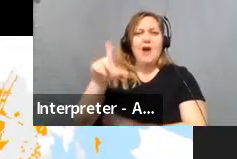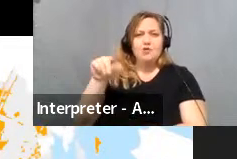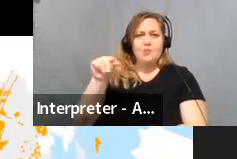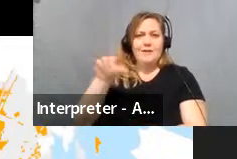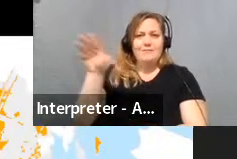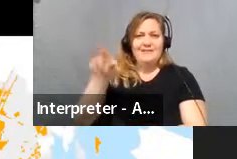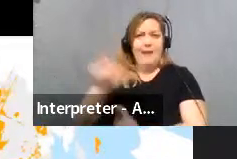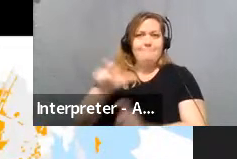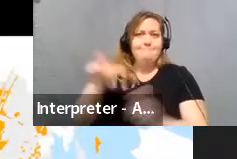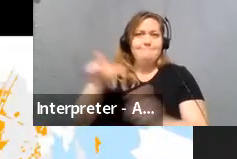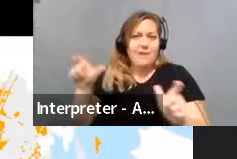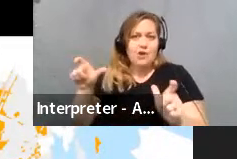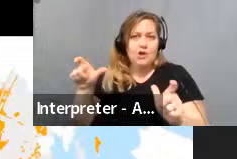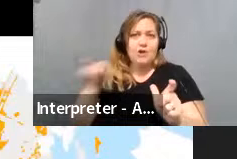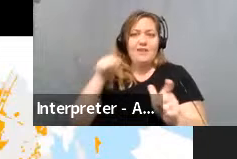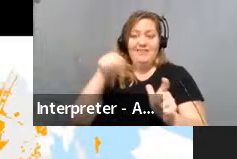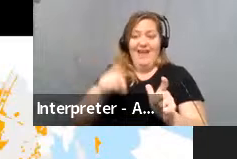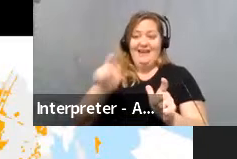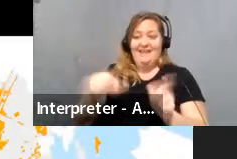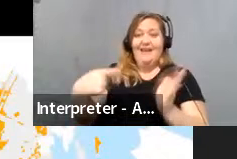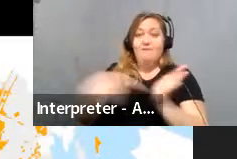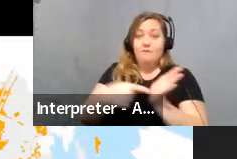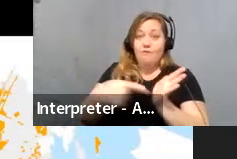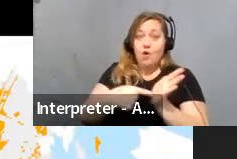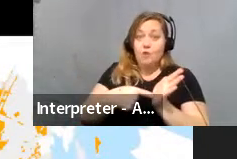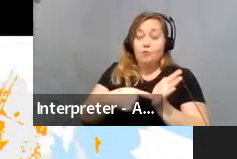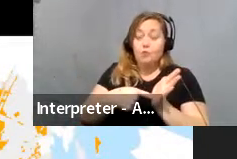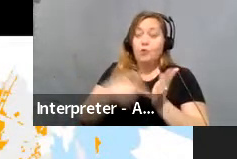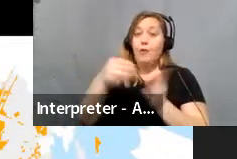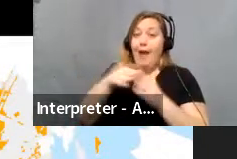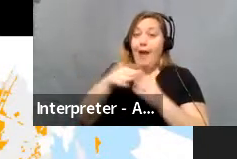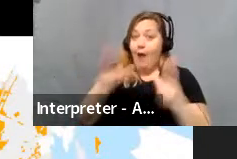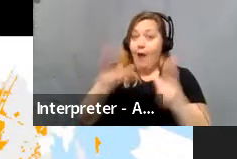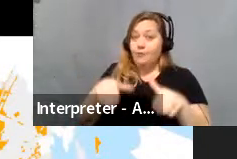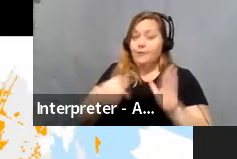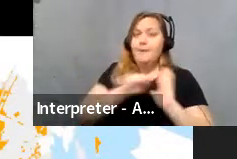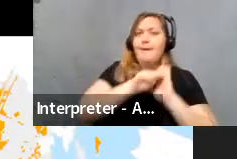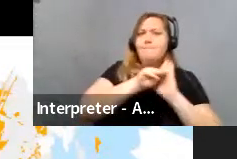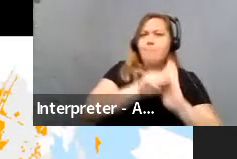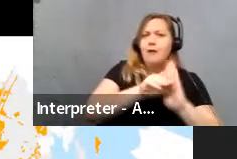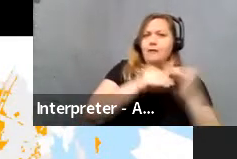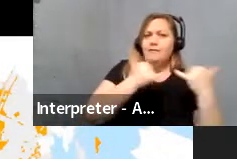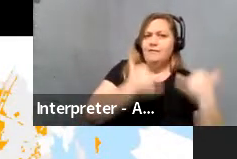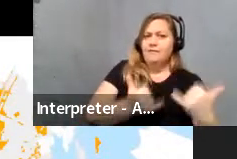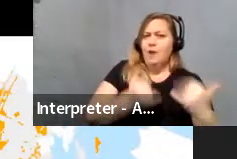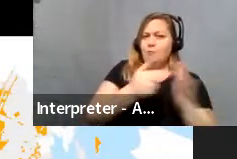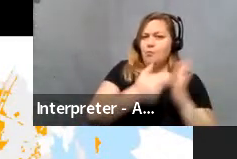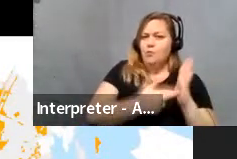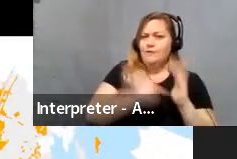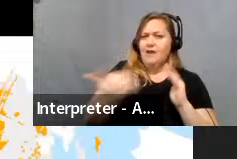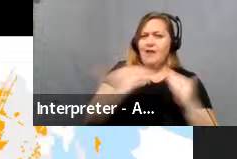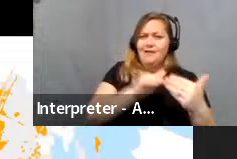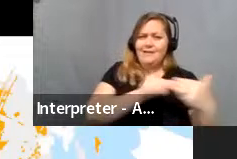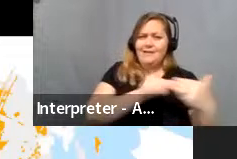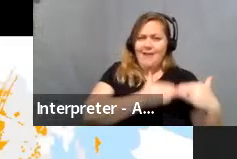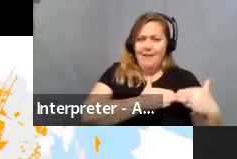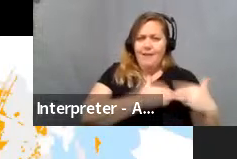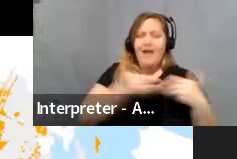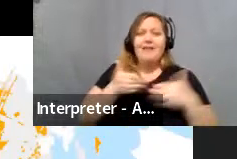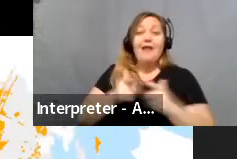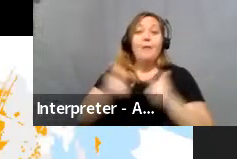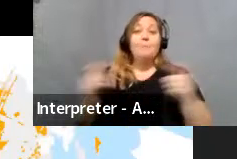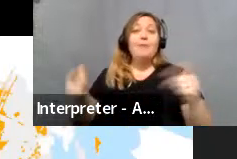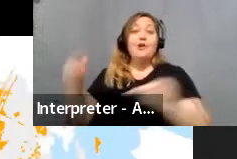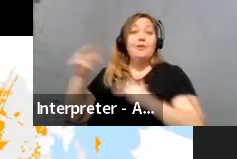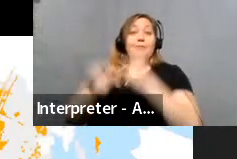affordable or supportive housing. UAP is modeled after current rules in some neighborhoods that allow for bigger buildings for